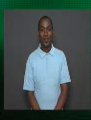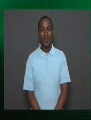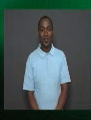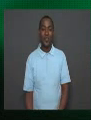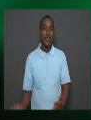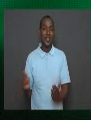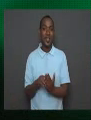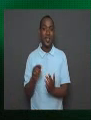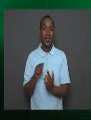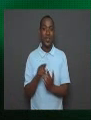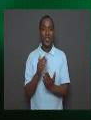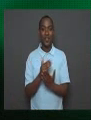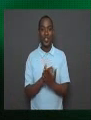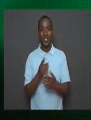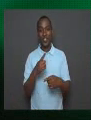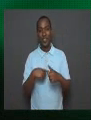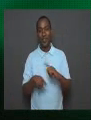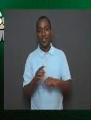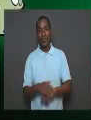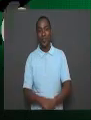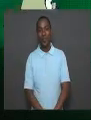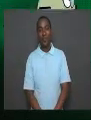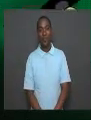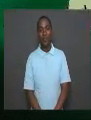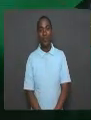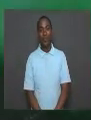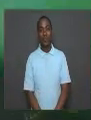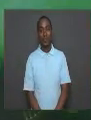Let's get back to our lesson.